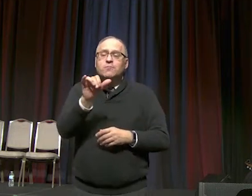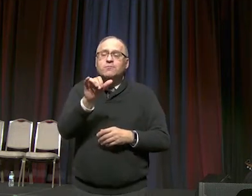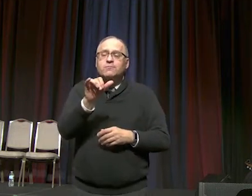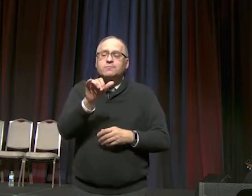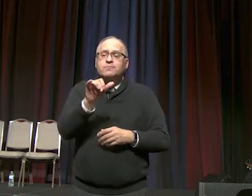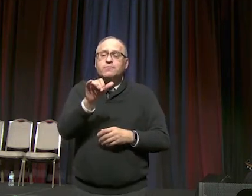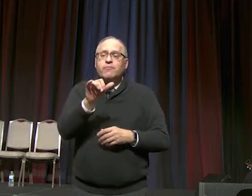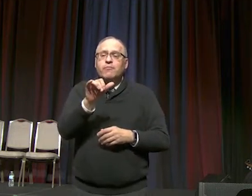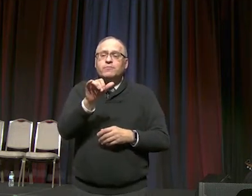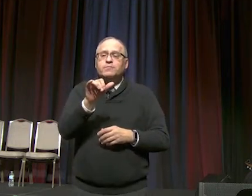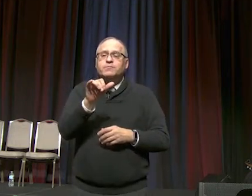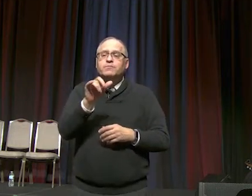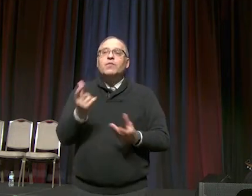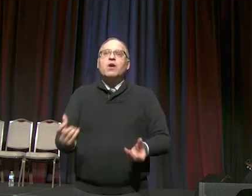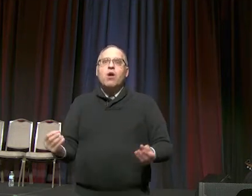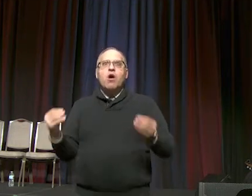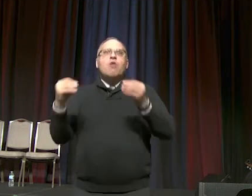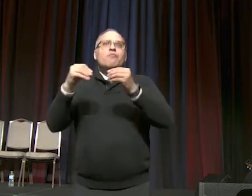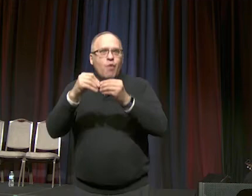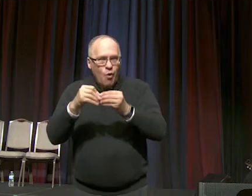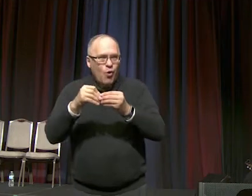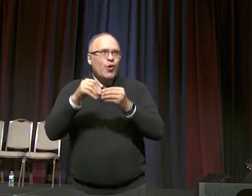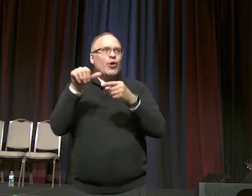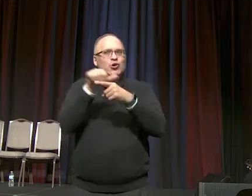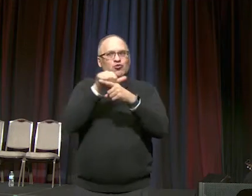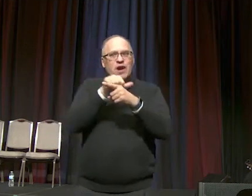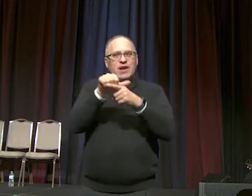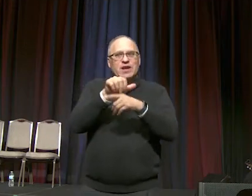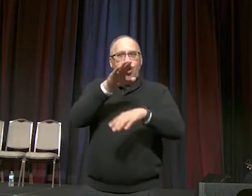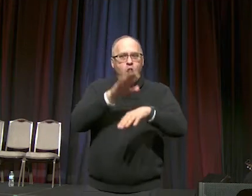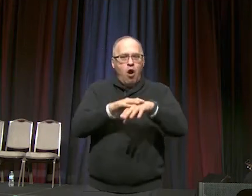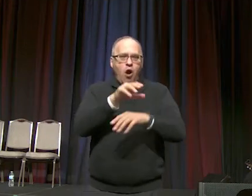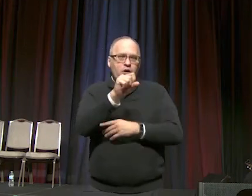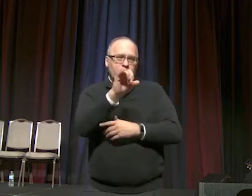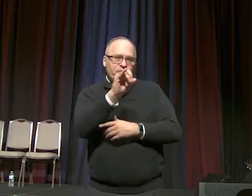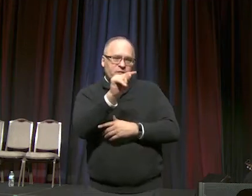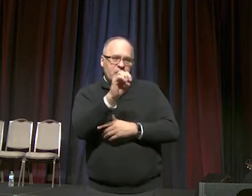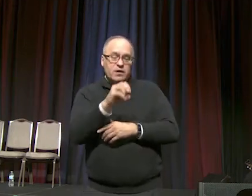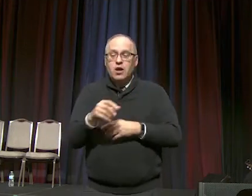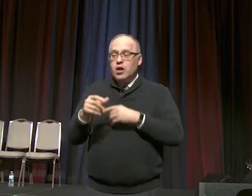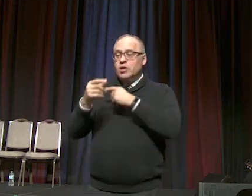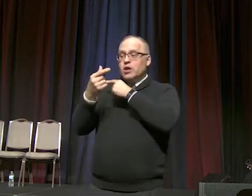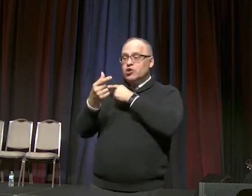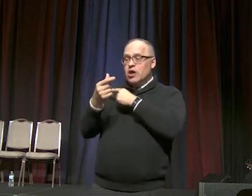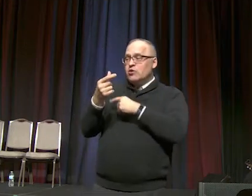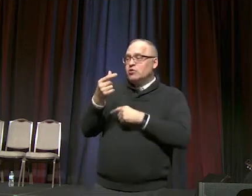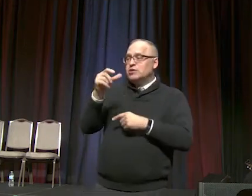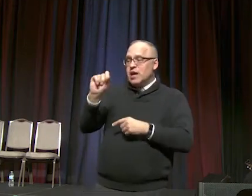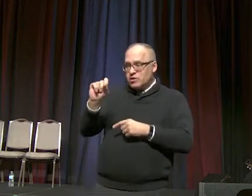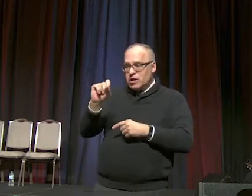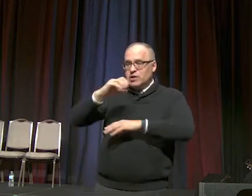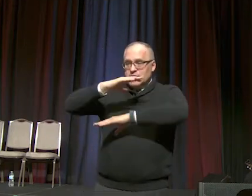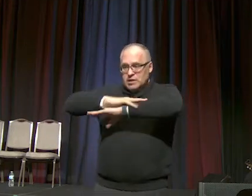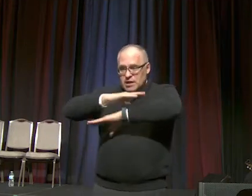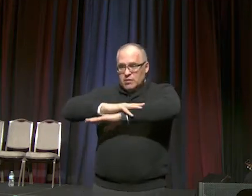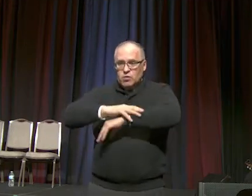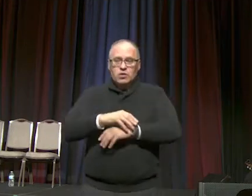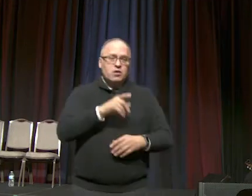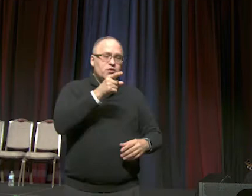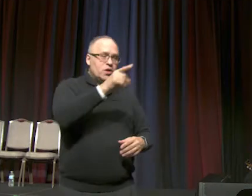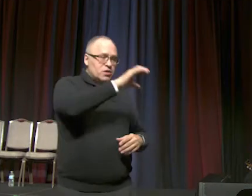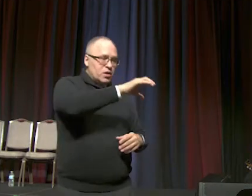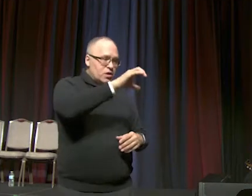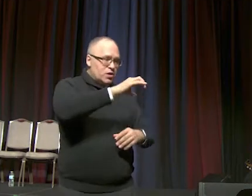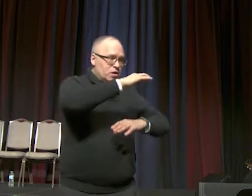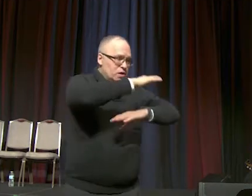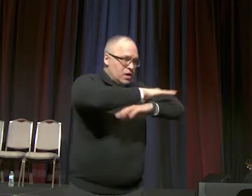central conference delegate training on site. The General Secretary's table, the Commission on General Conference, and the Central